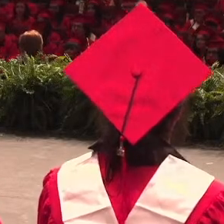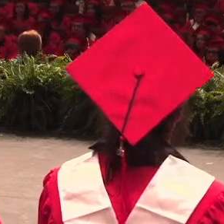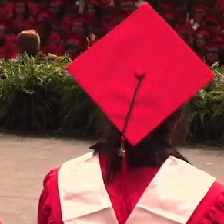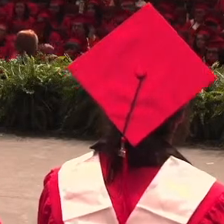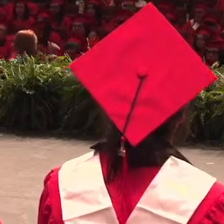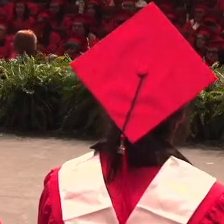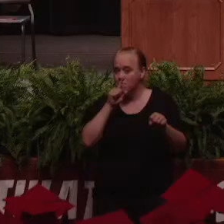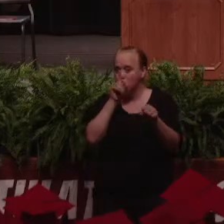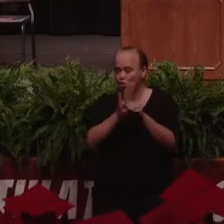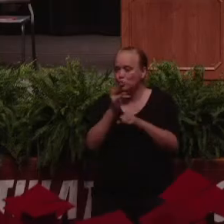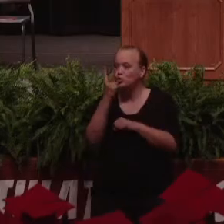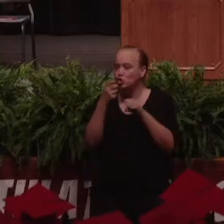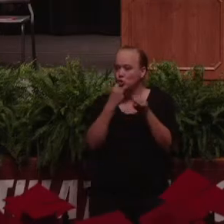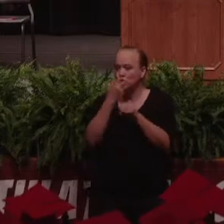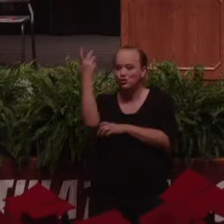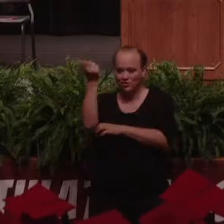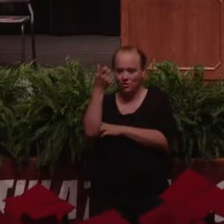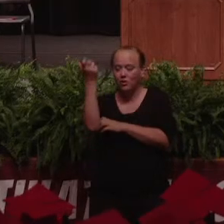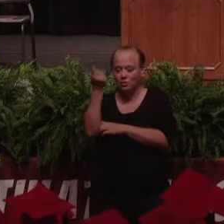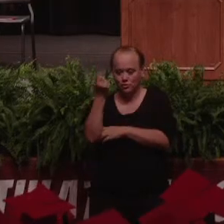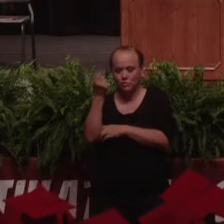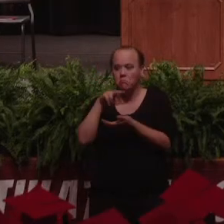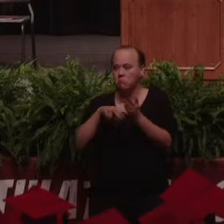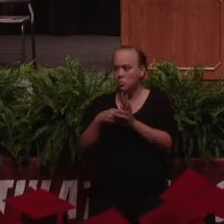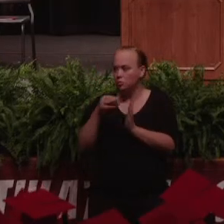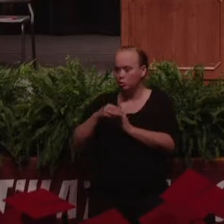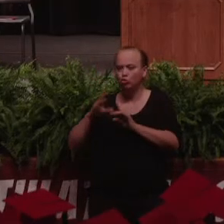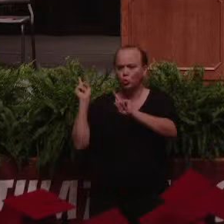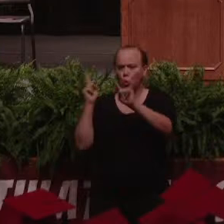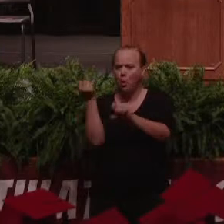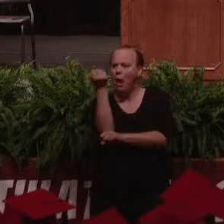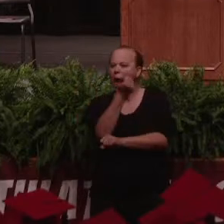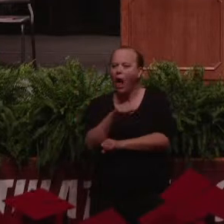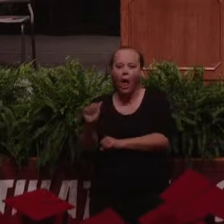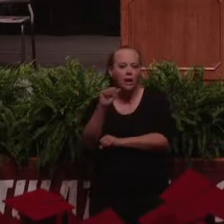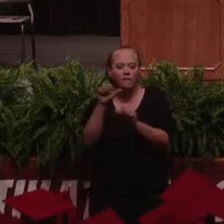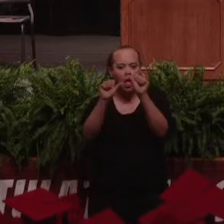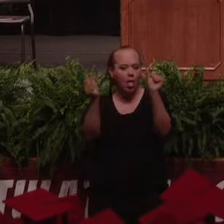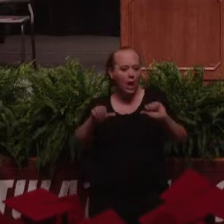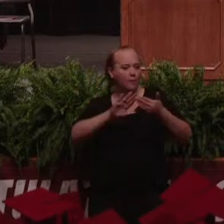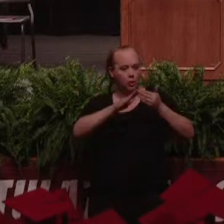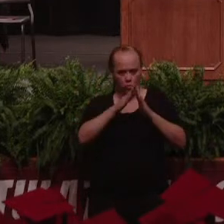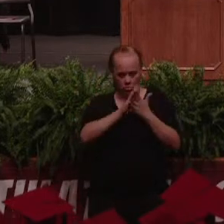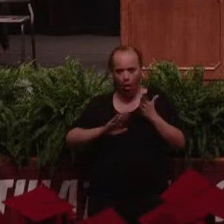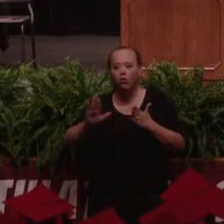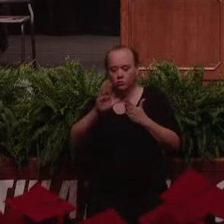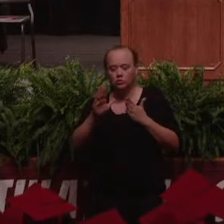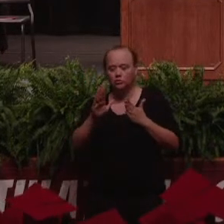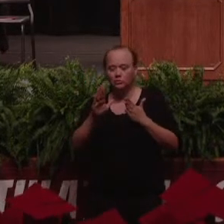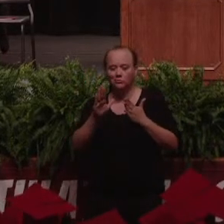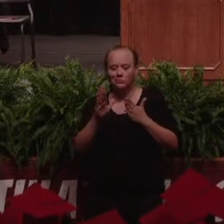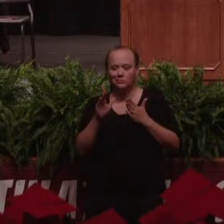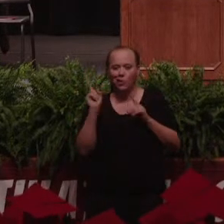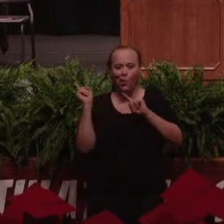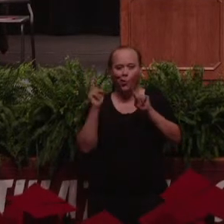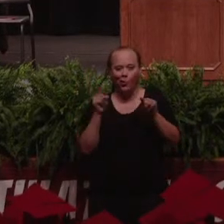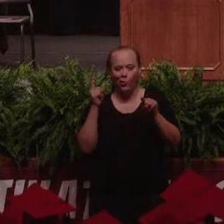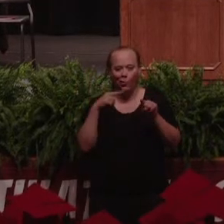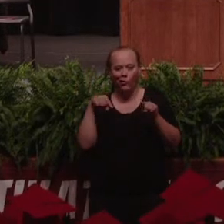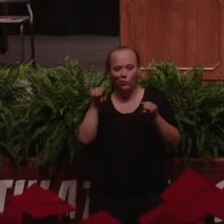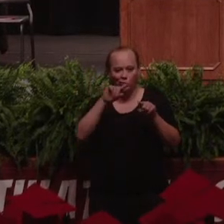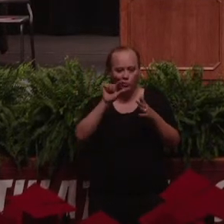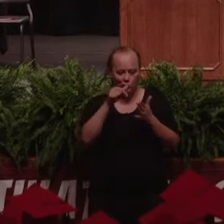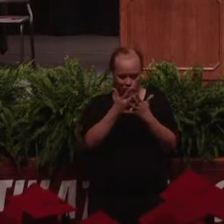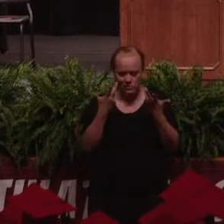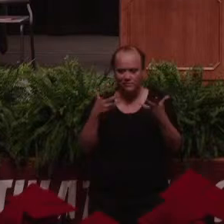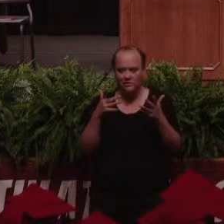The Alamo promises a two-year scholarship where students can attend any one of our Alamo Community Colleges as they can